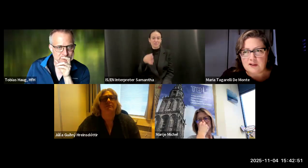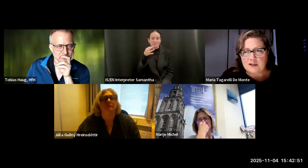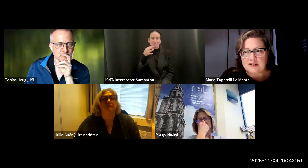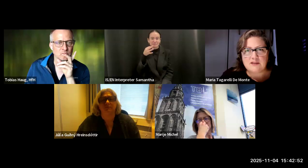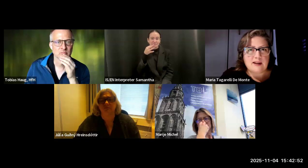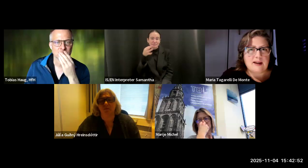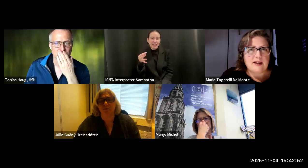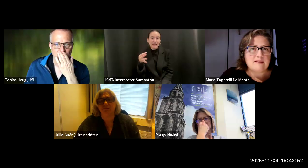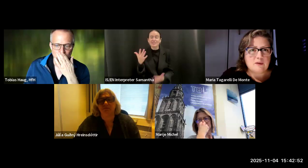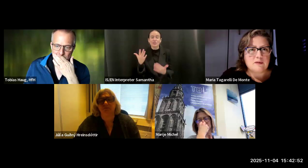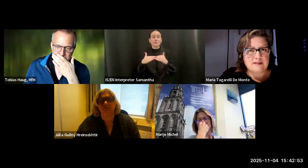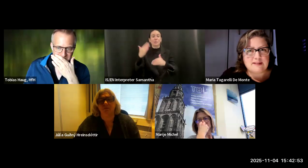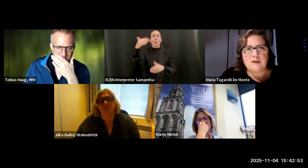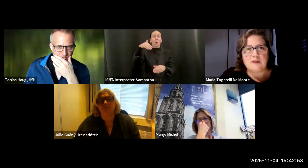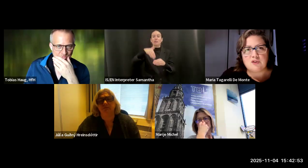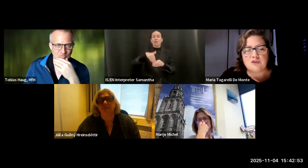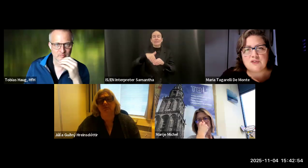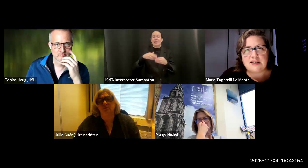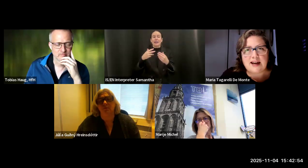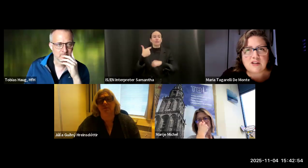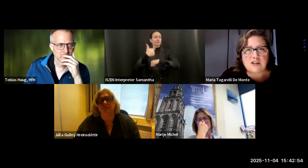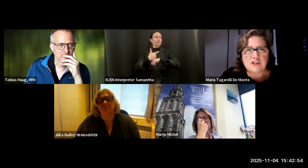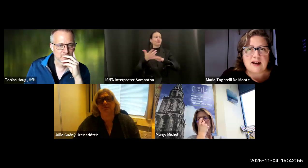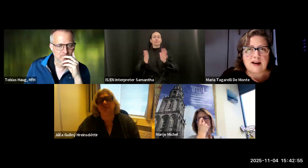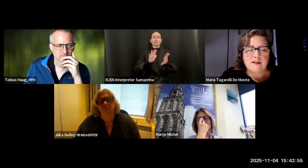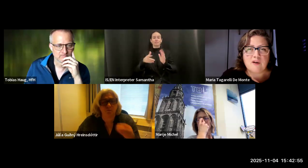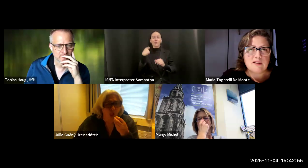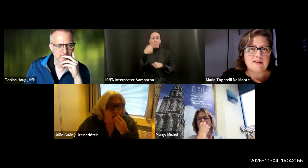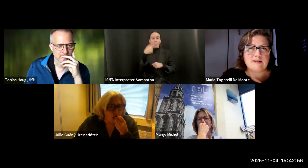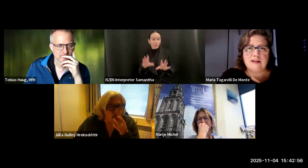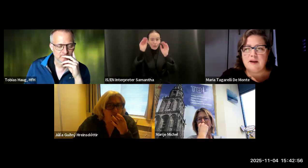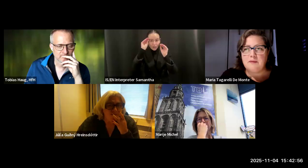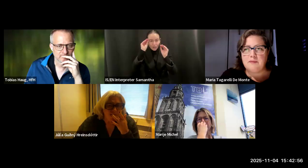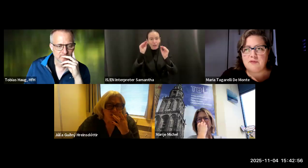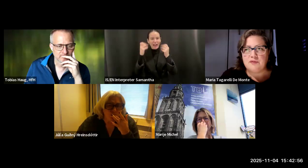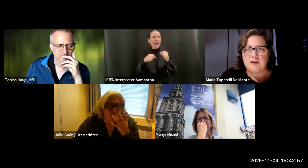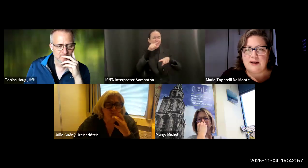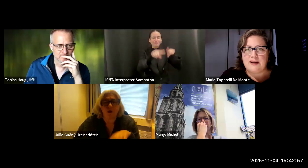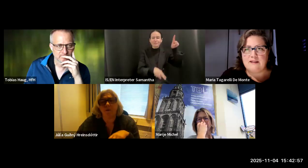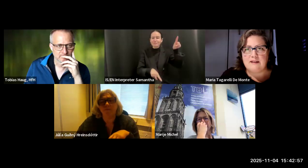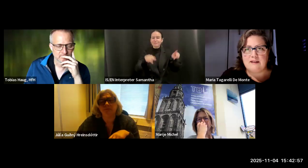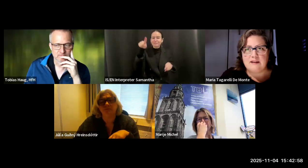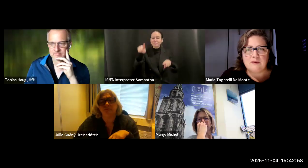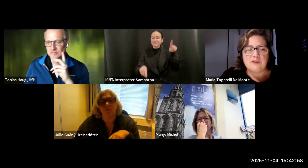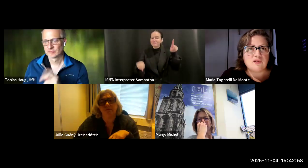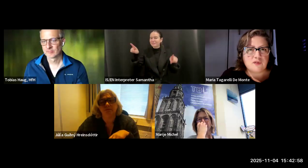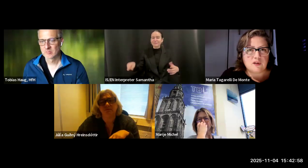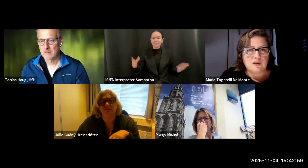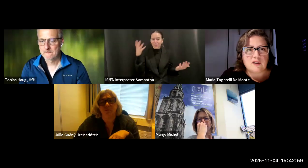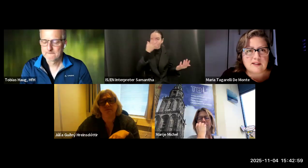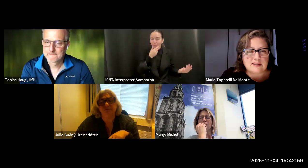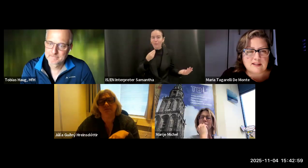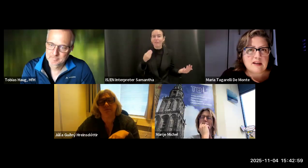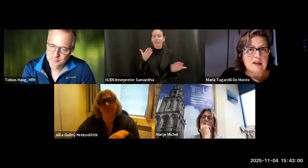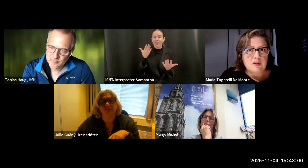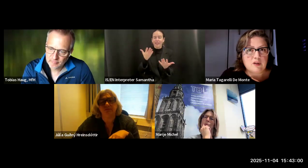provide more content so that sign language learners can actually have all these beautiful and